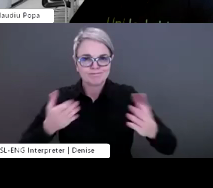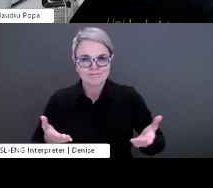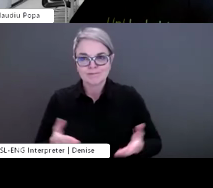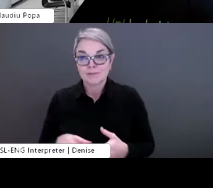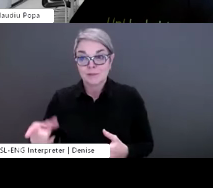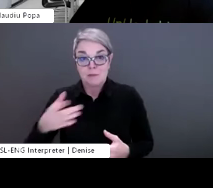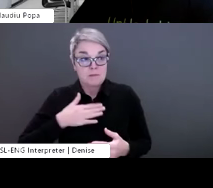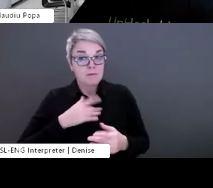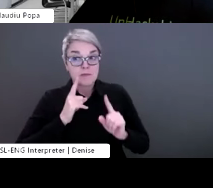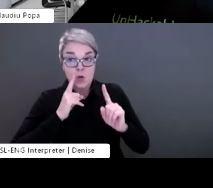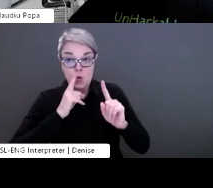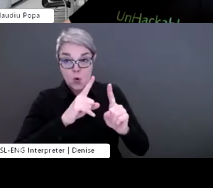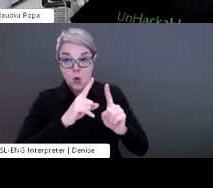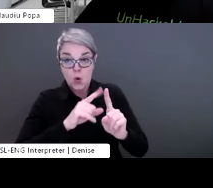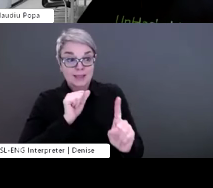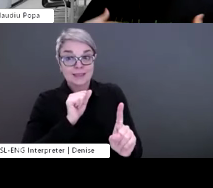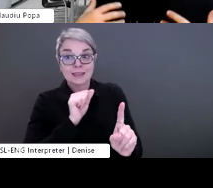victims